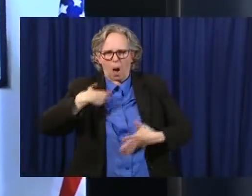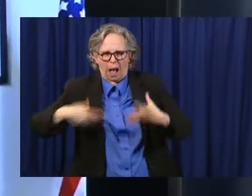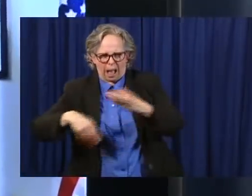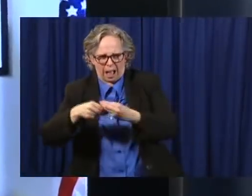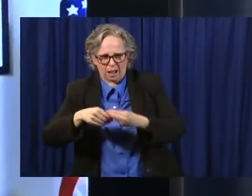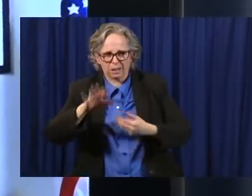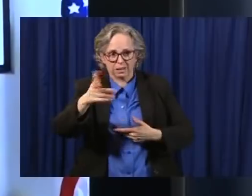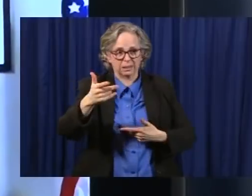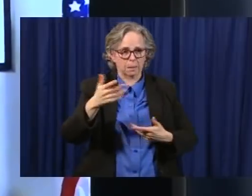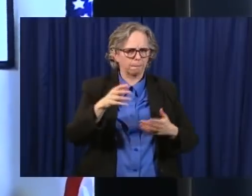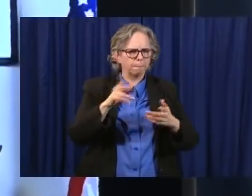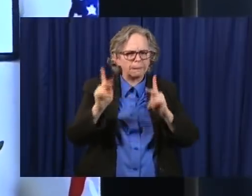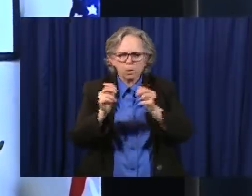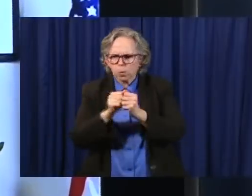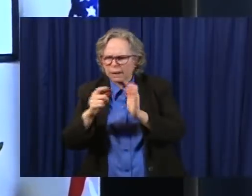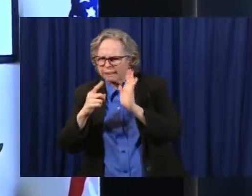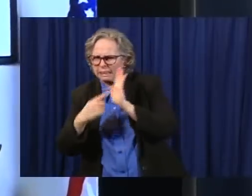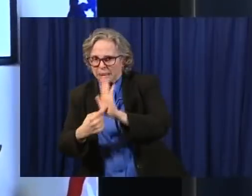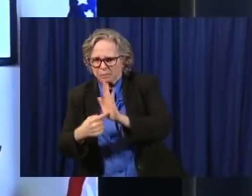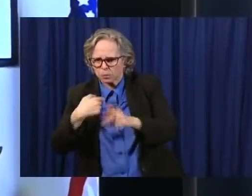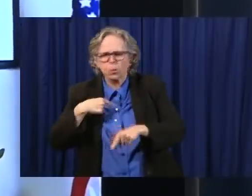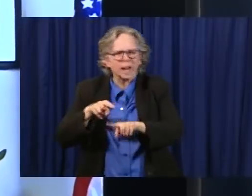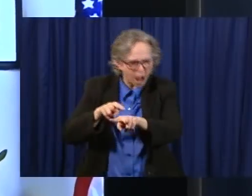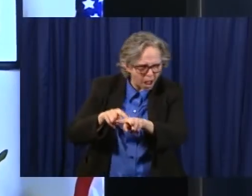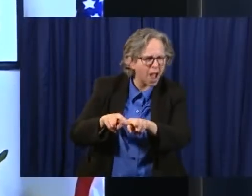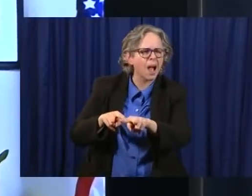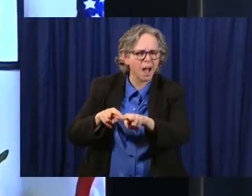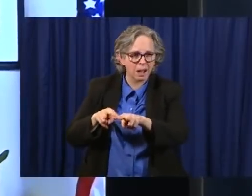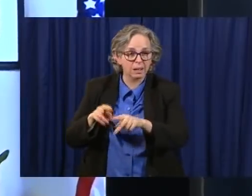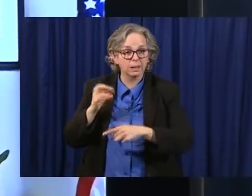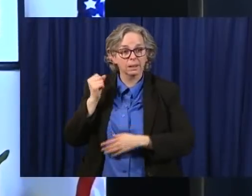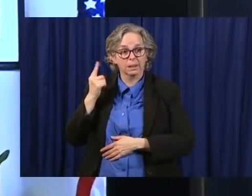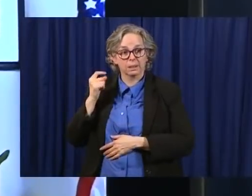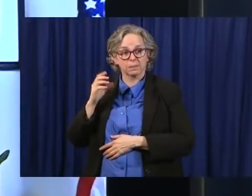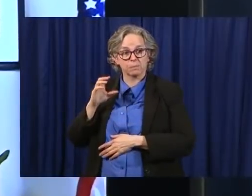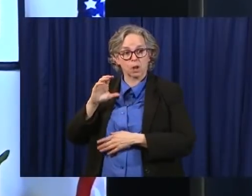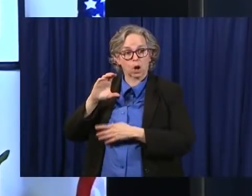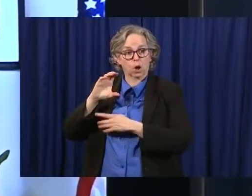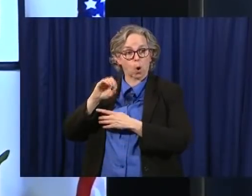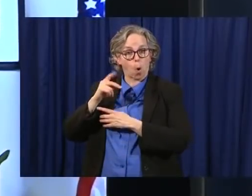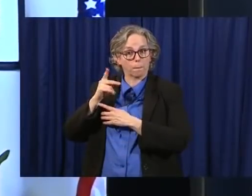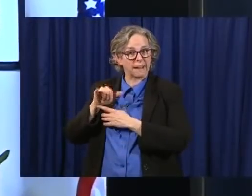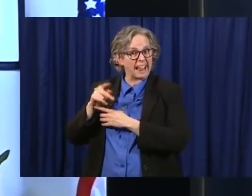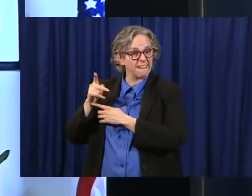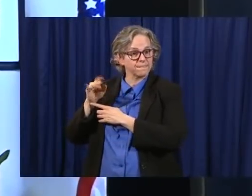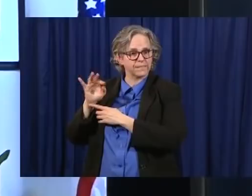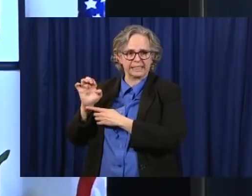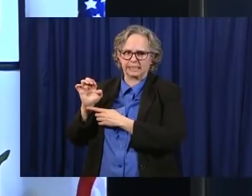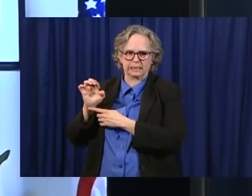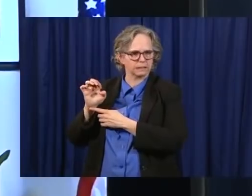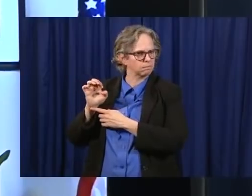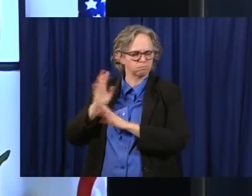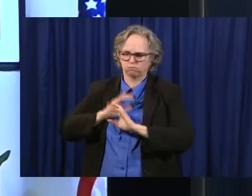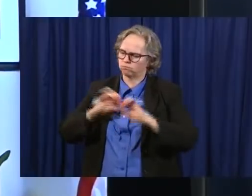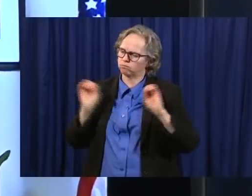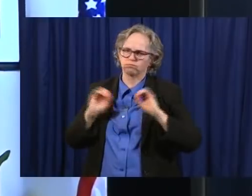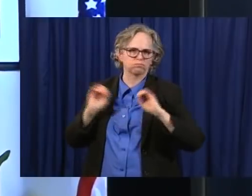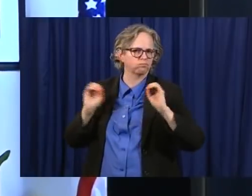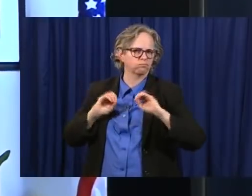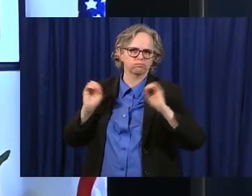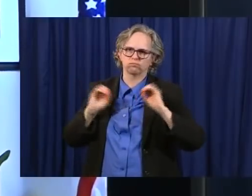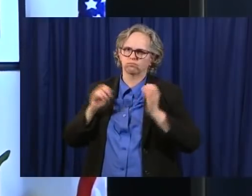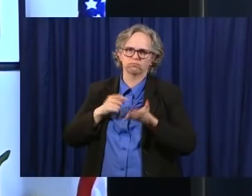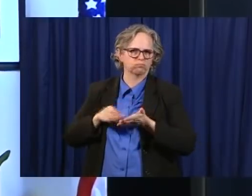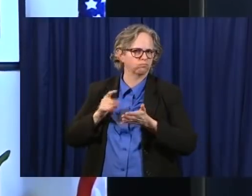checks, we no longer charge a copay fee with regard to flu-like symptoms. This should remove any barrier